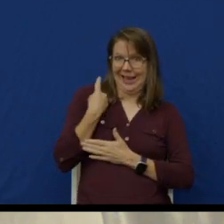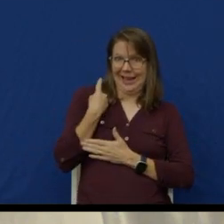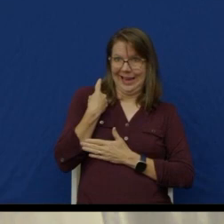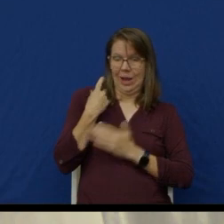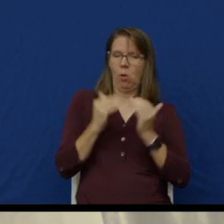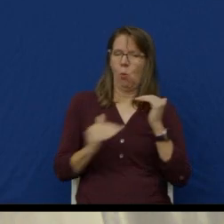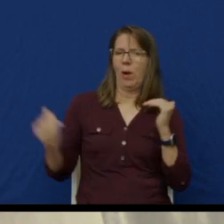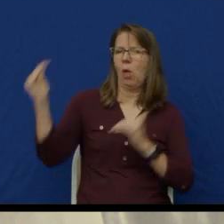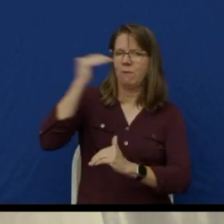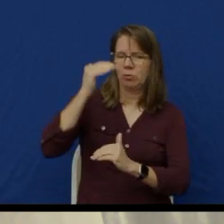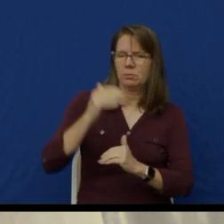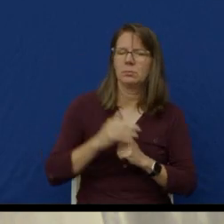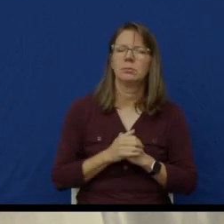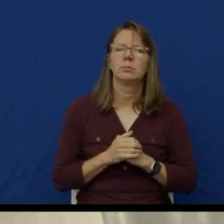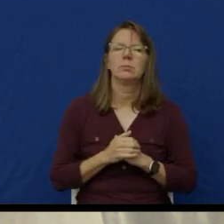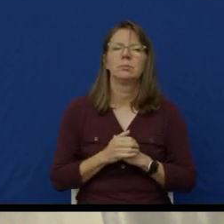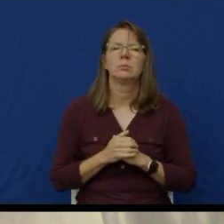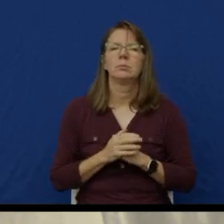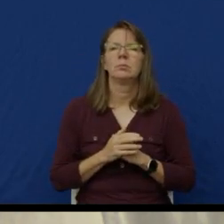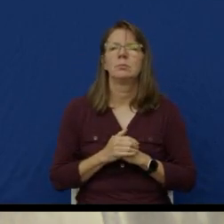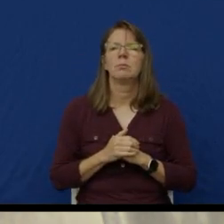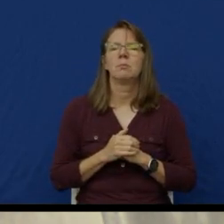exceeded.